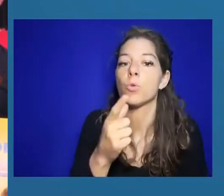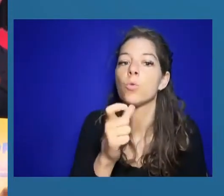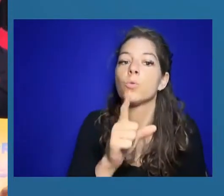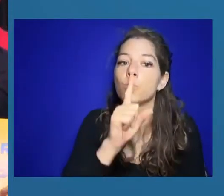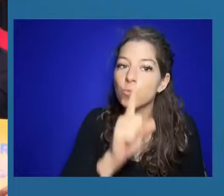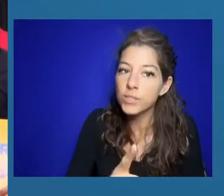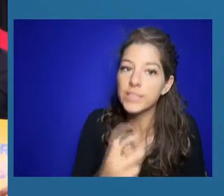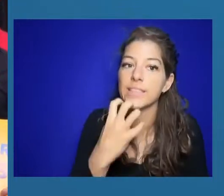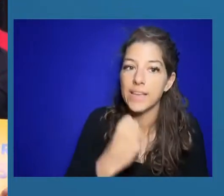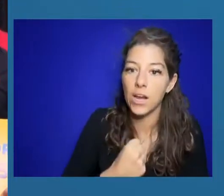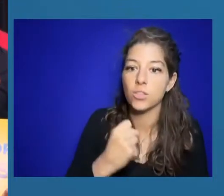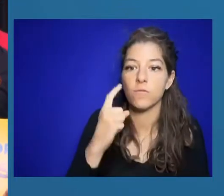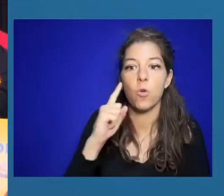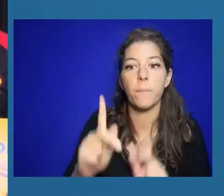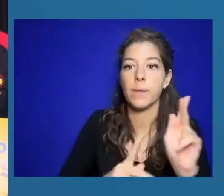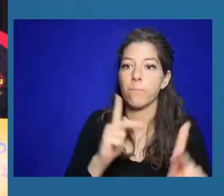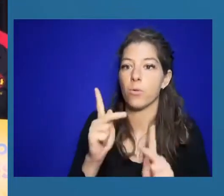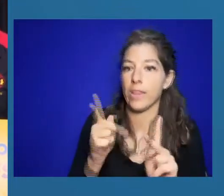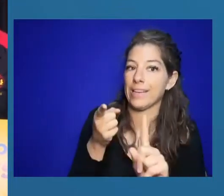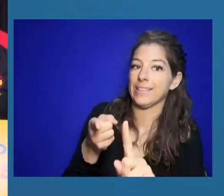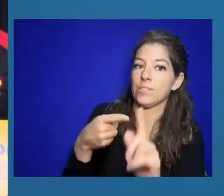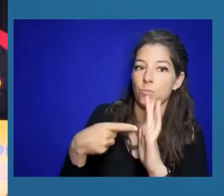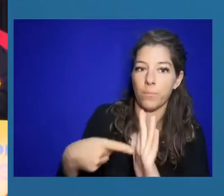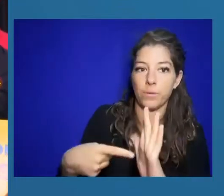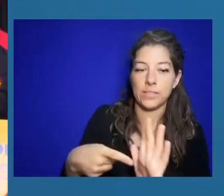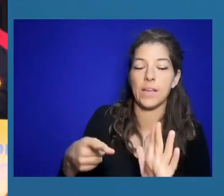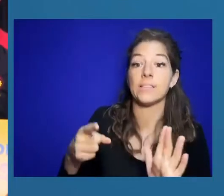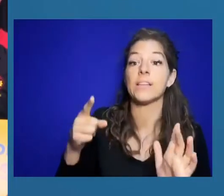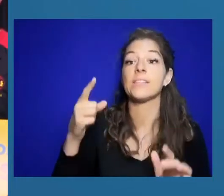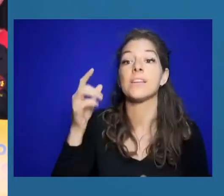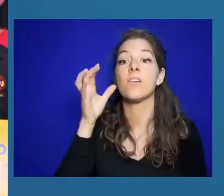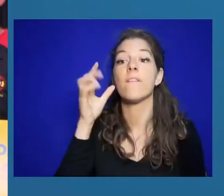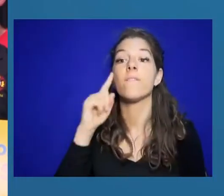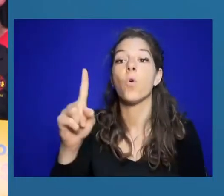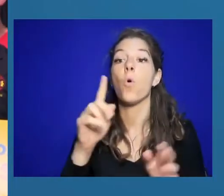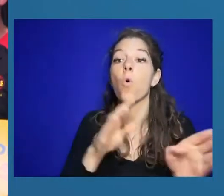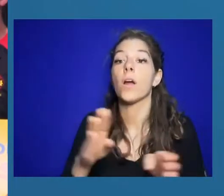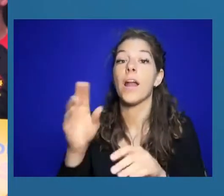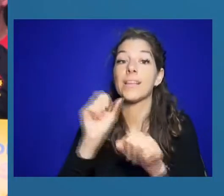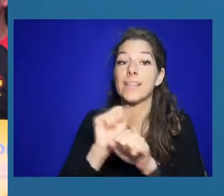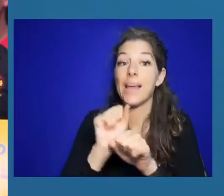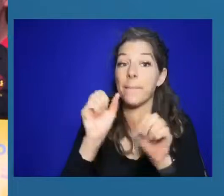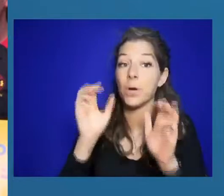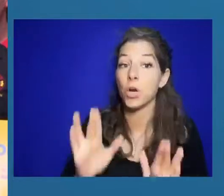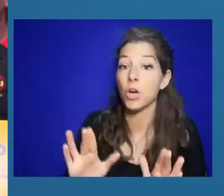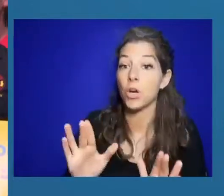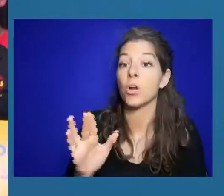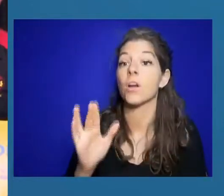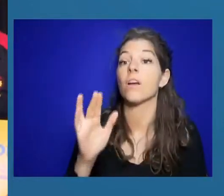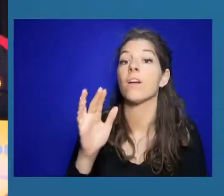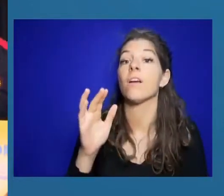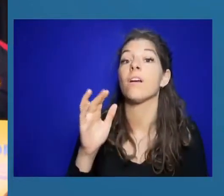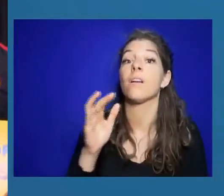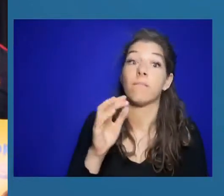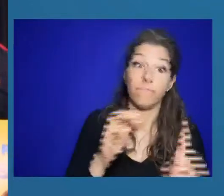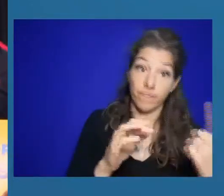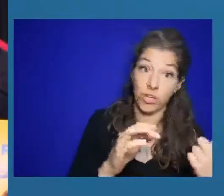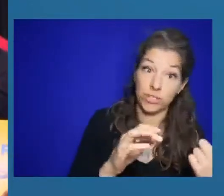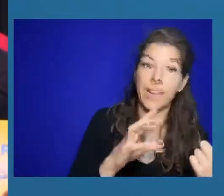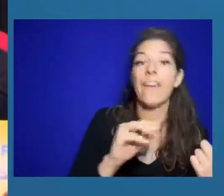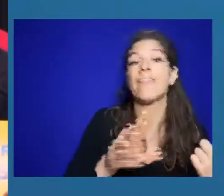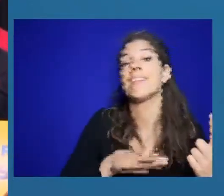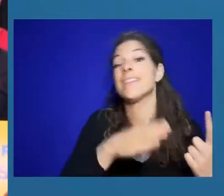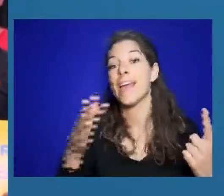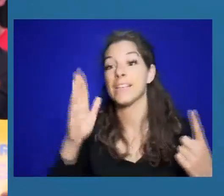cares for the people that he represents. Let's hear it for organized labor first and foremost, and let's hear it for the next speaker,